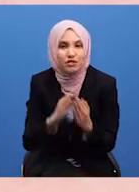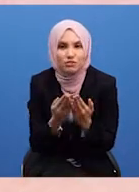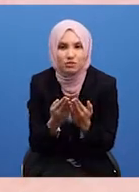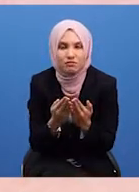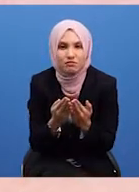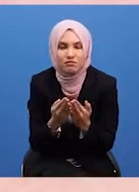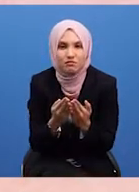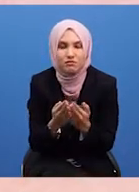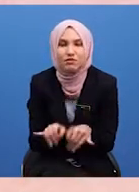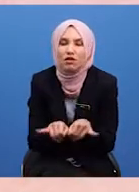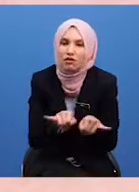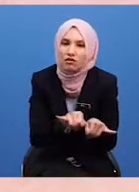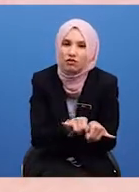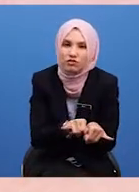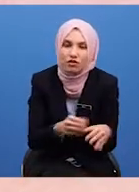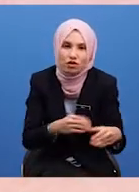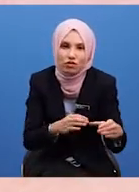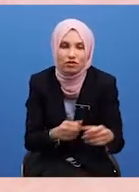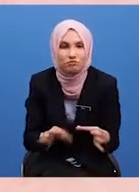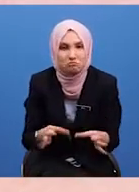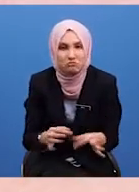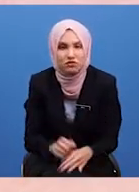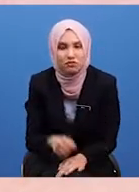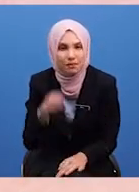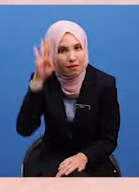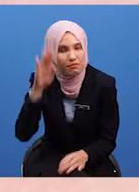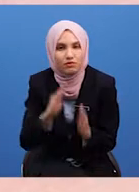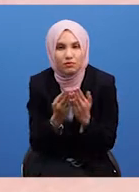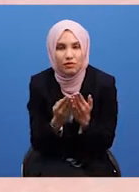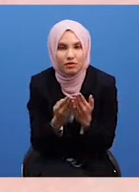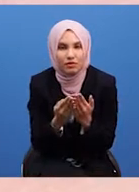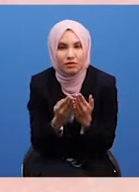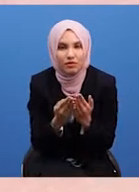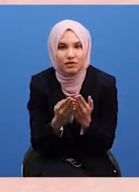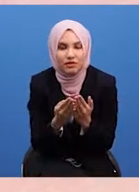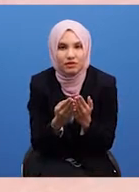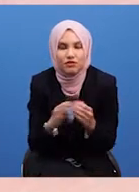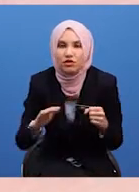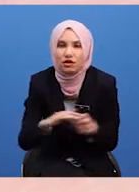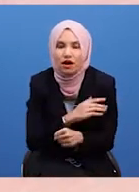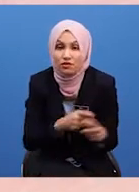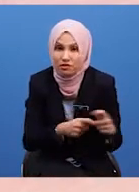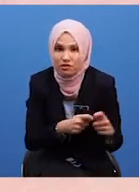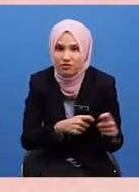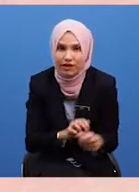also quick to judge Job of hiding all Bradbury's book in order to cover his